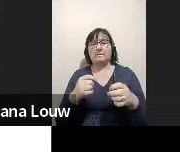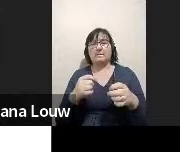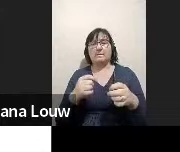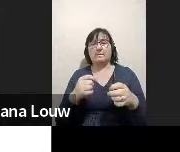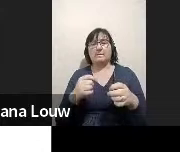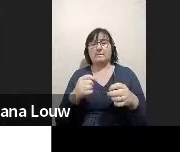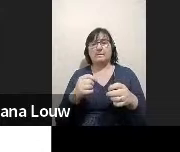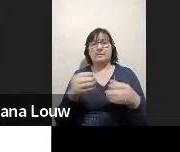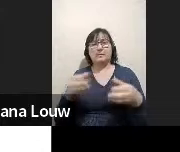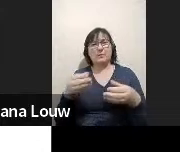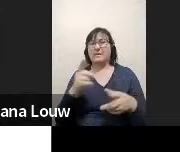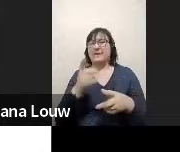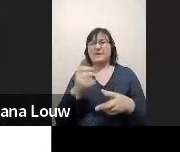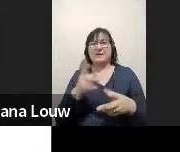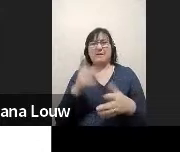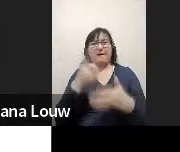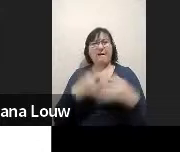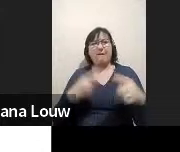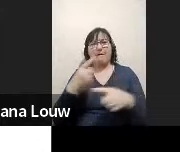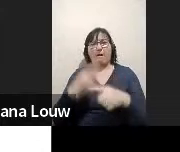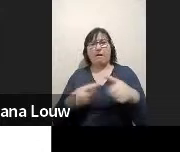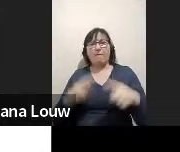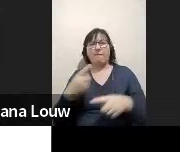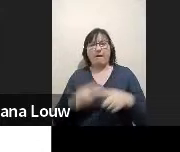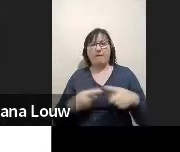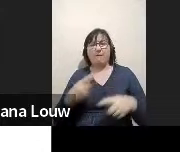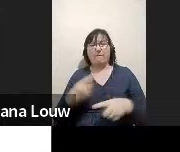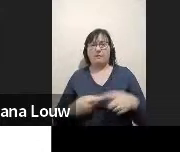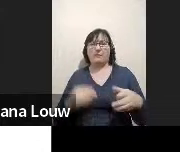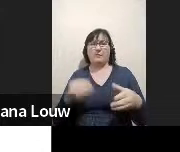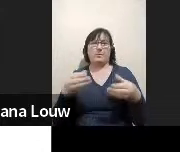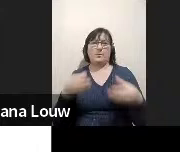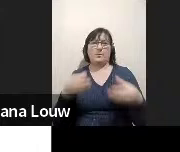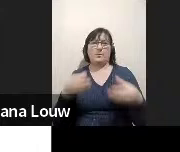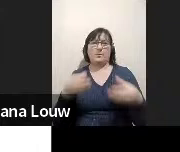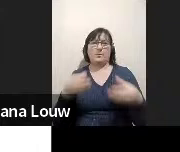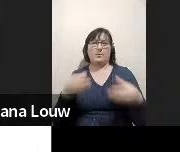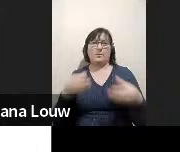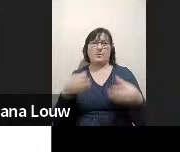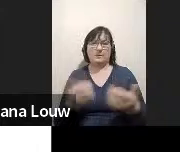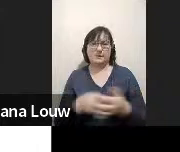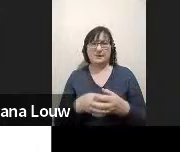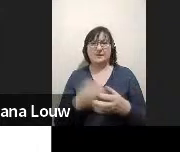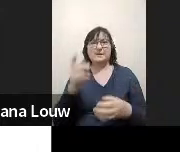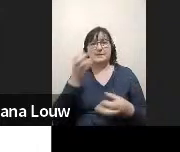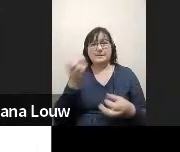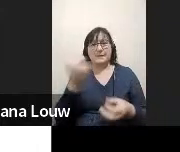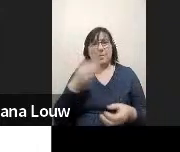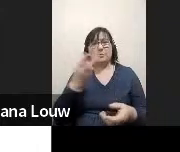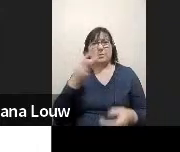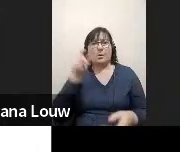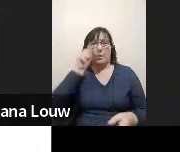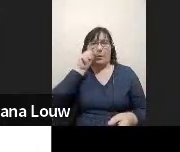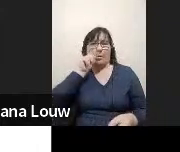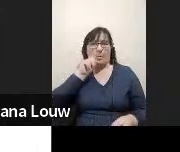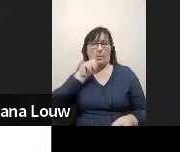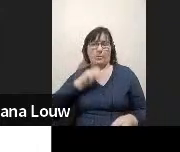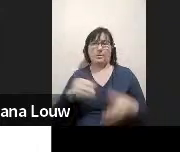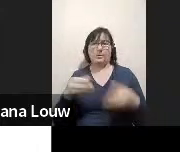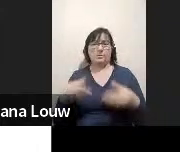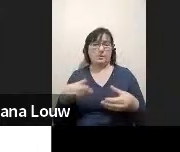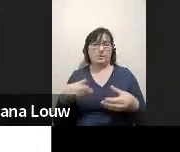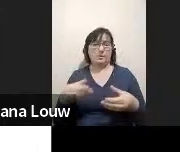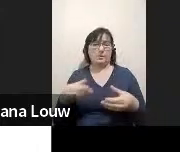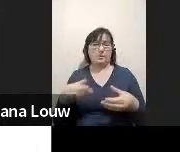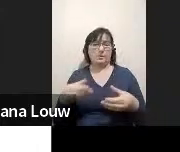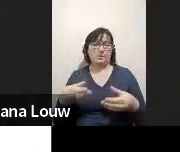illegible documents, and sometimes out of date documents. So sometimes not all the documentations are